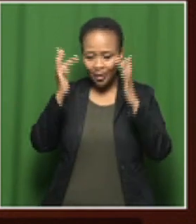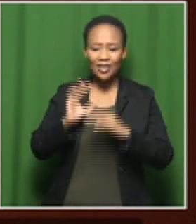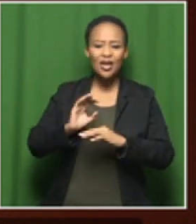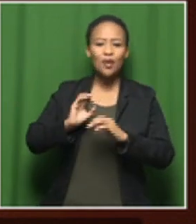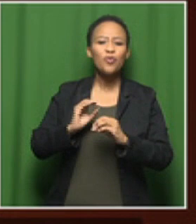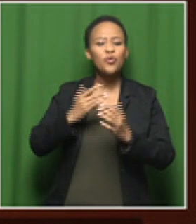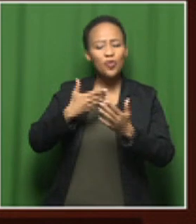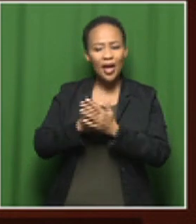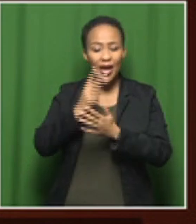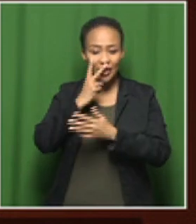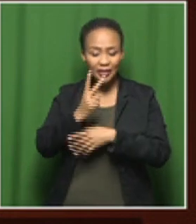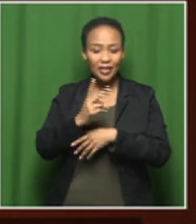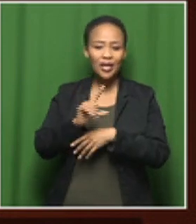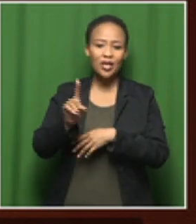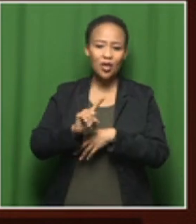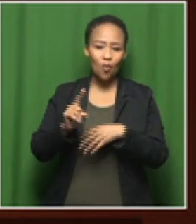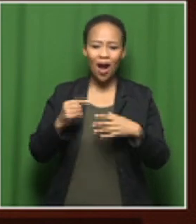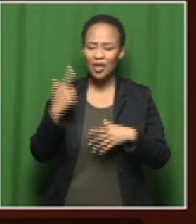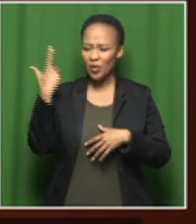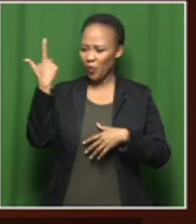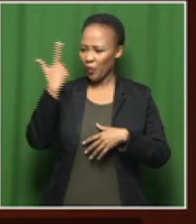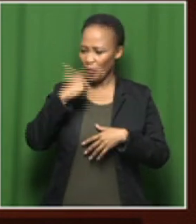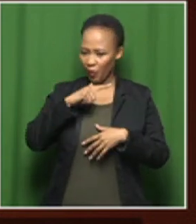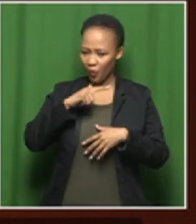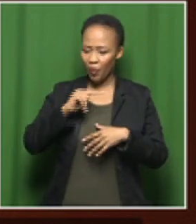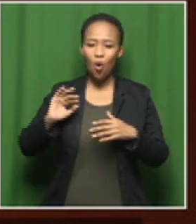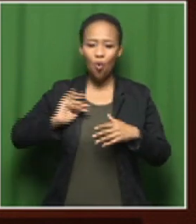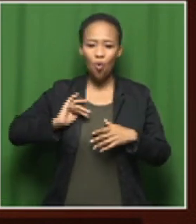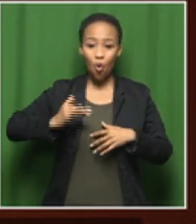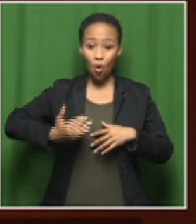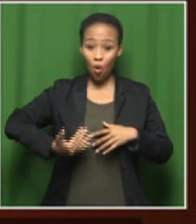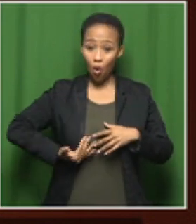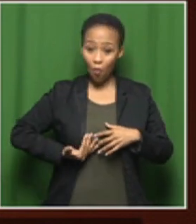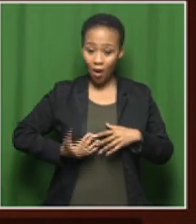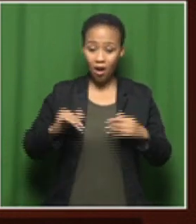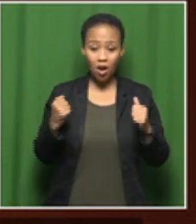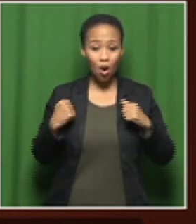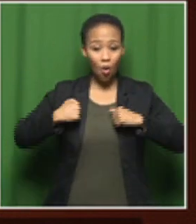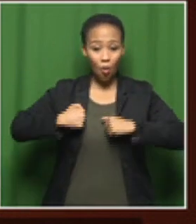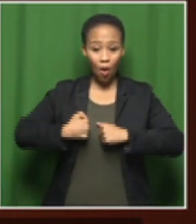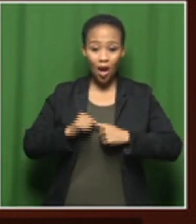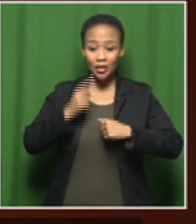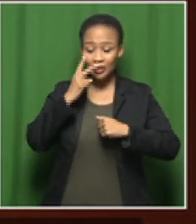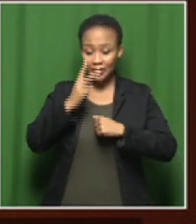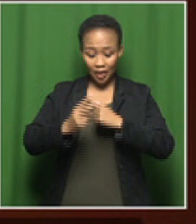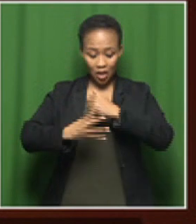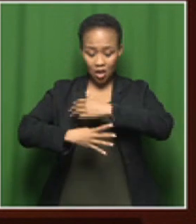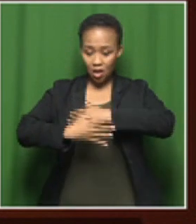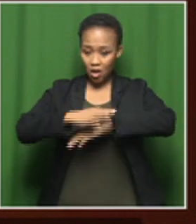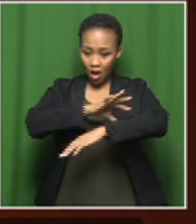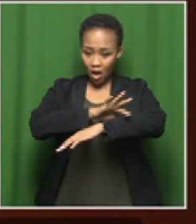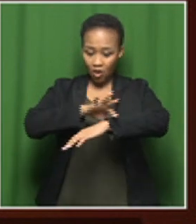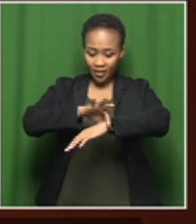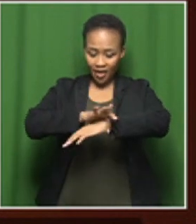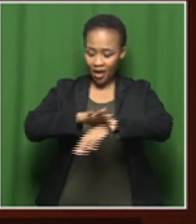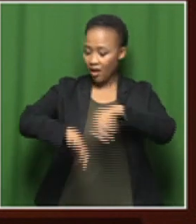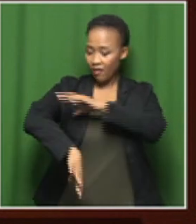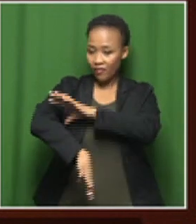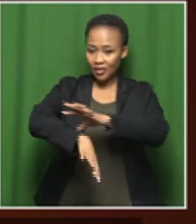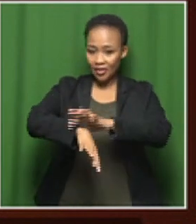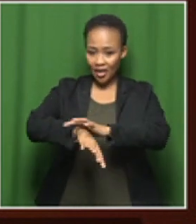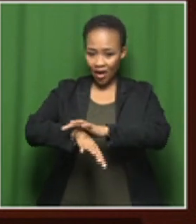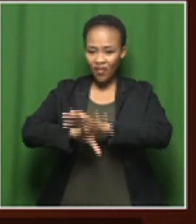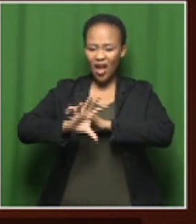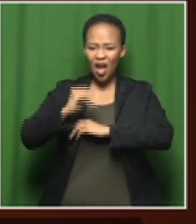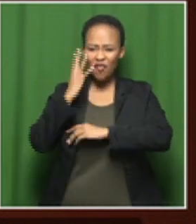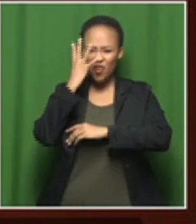can see the beautiful sort of hourglass silhouette of the woman who wears it. And if you look at the sleeves towards the end, there's a beautiful fluting